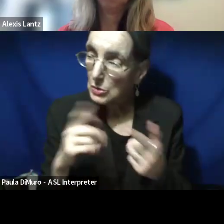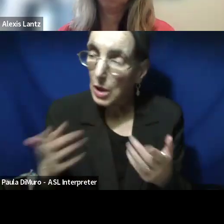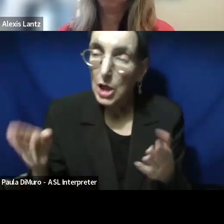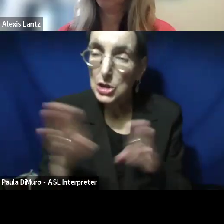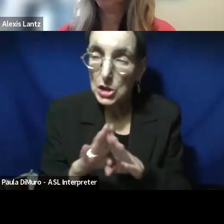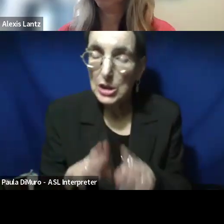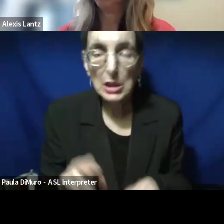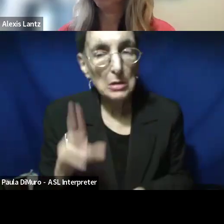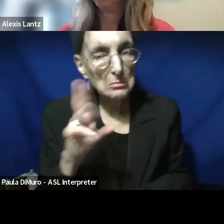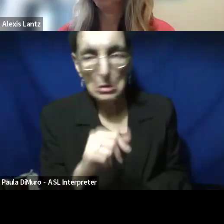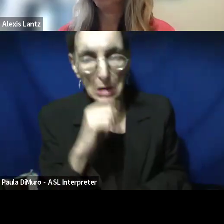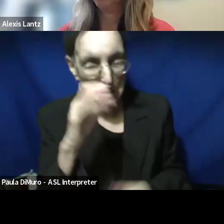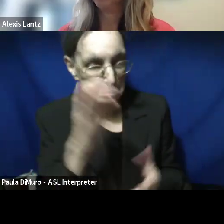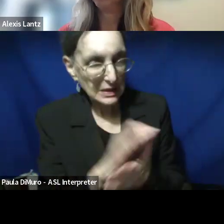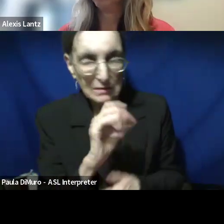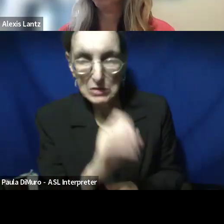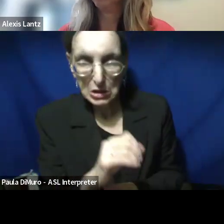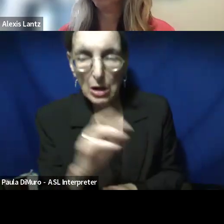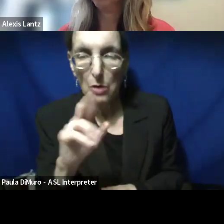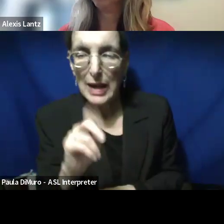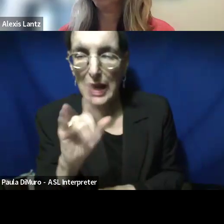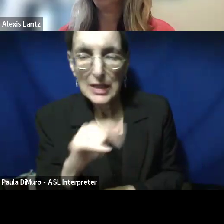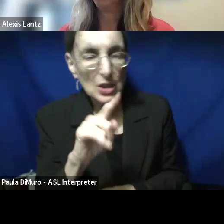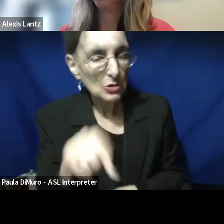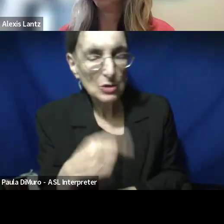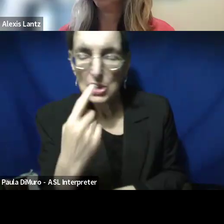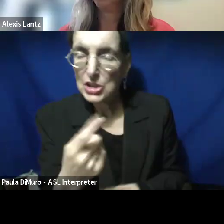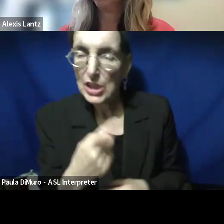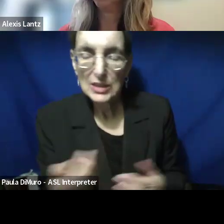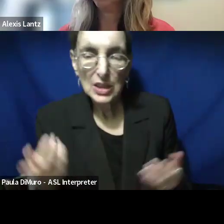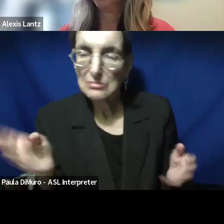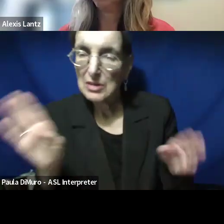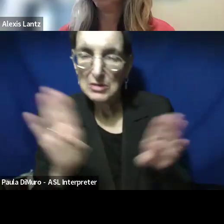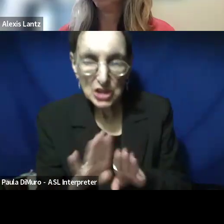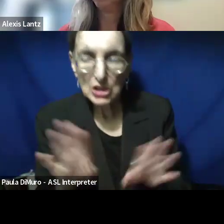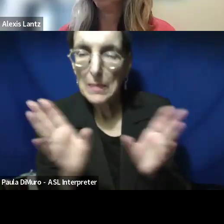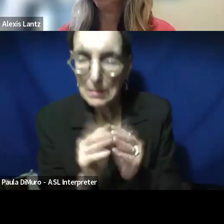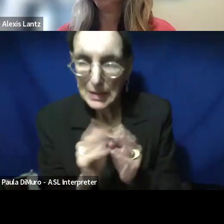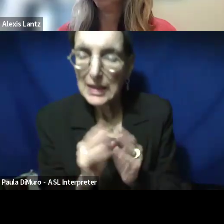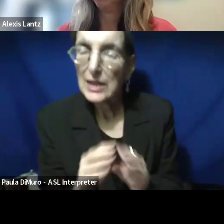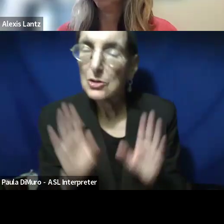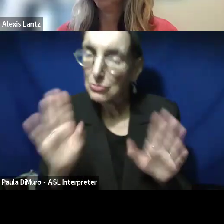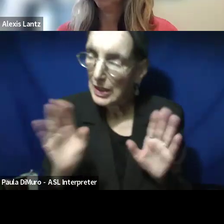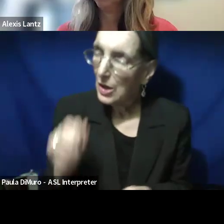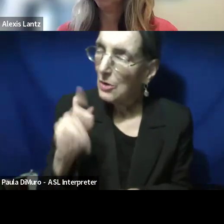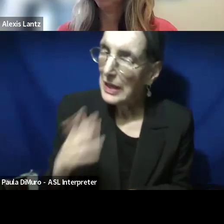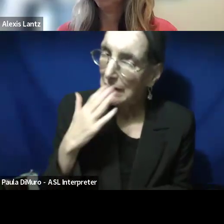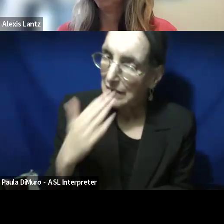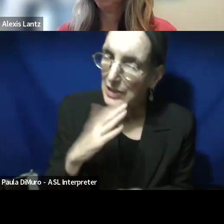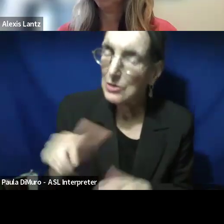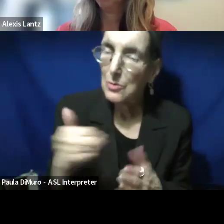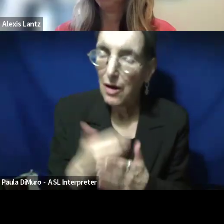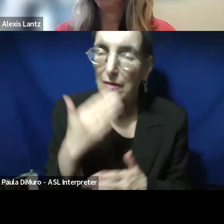No, I don't believe so, Randy. You can just adjourn the meeting. Thank you. Okay, thanks everyone. Good to see you all. Appreciate you spending first after Monday with